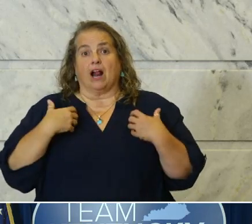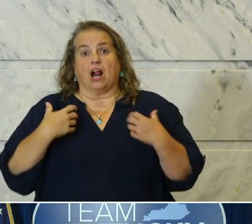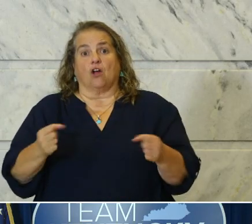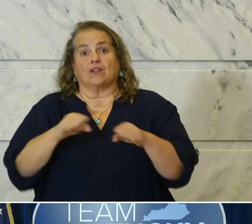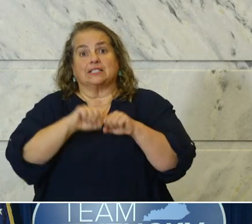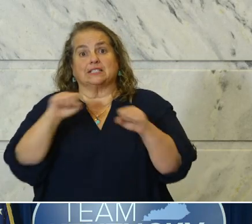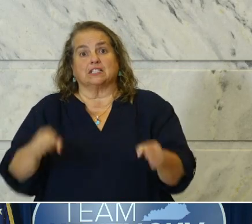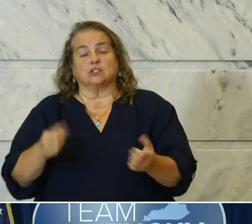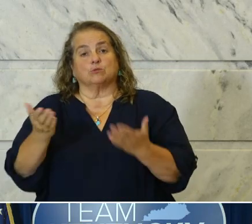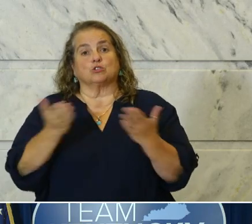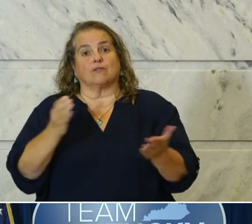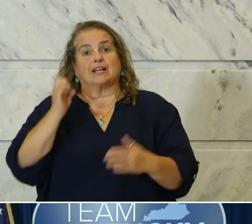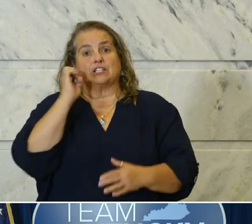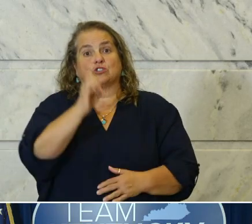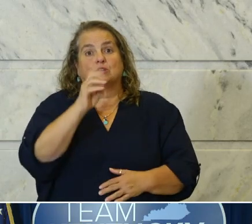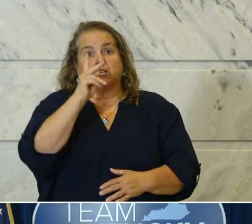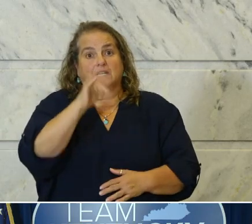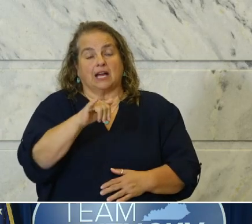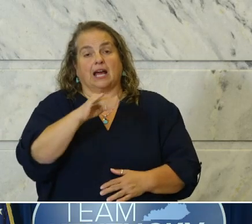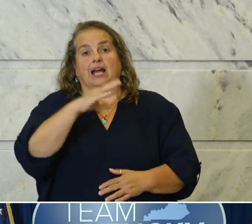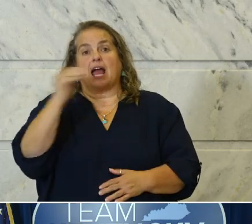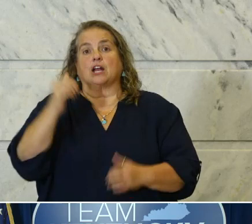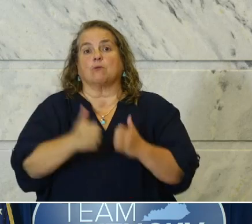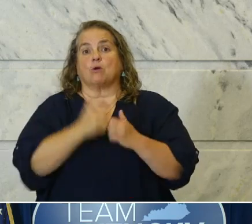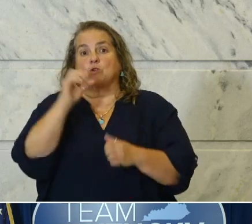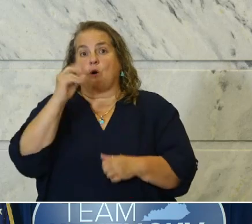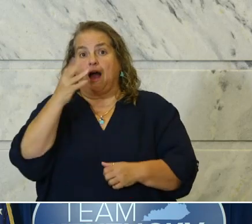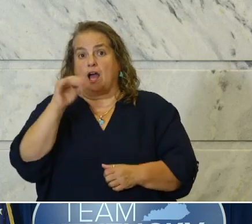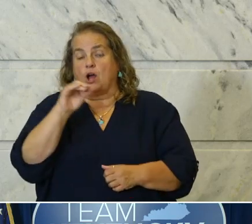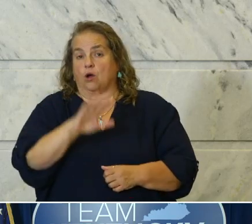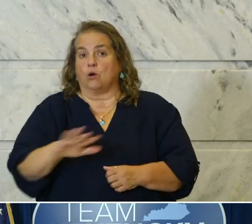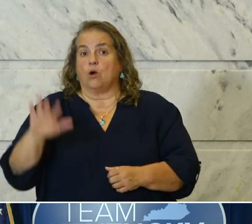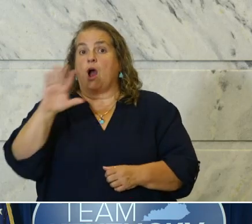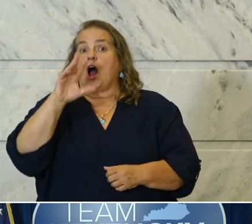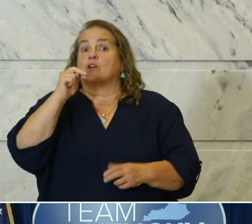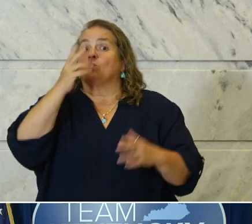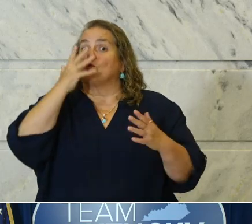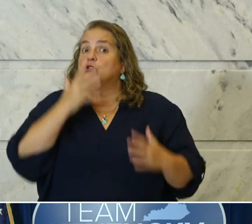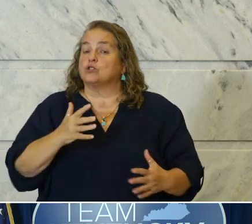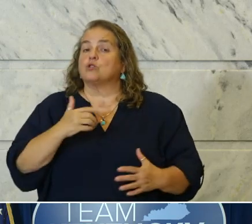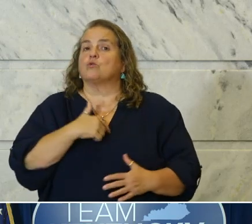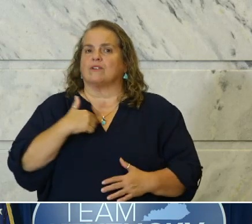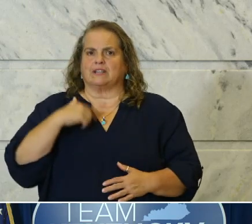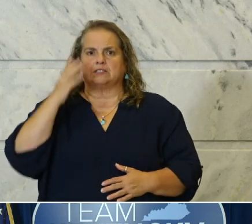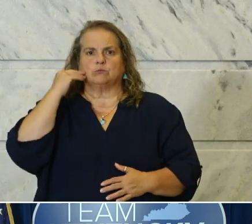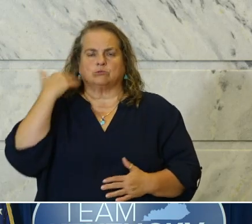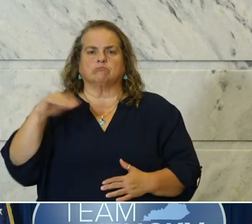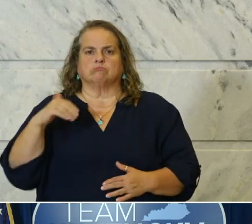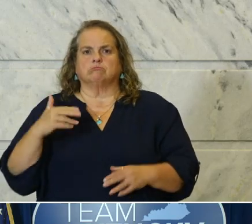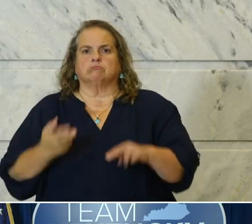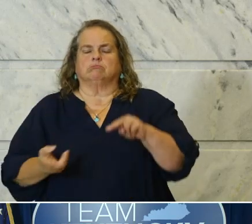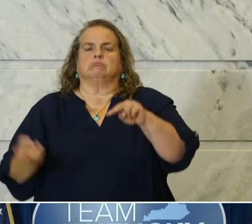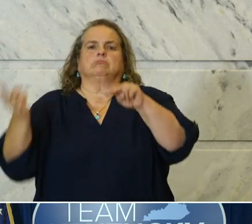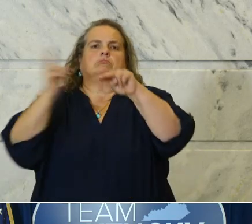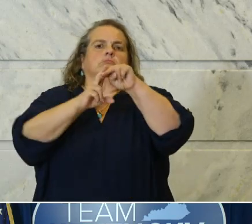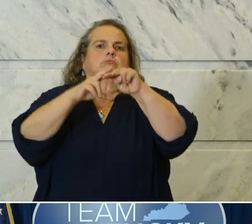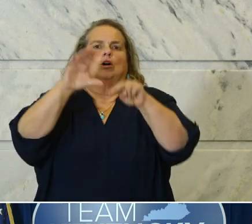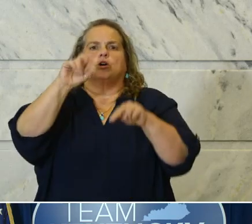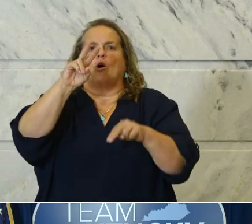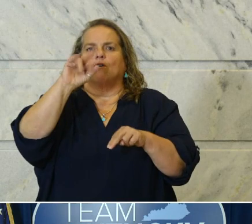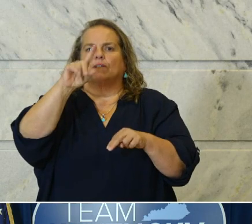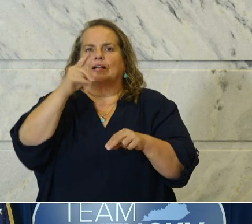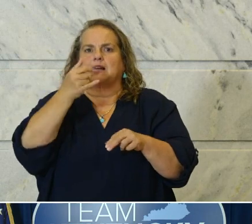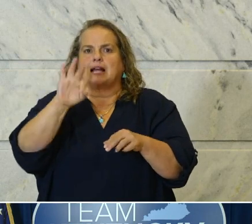Eastern Kentucky and Southern Ohio. Unfortunately, we have experienced a surge of COVID-19